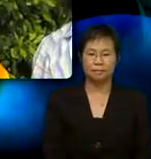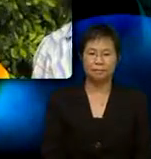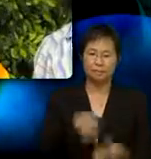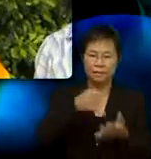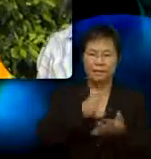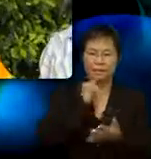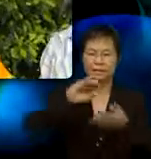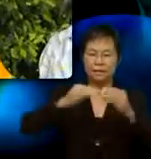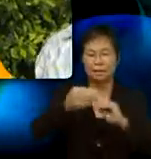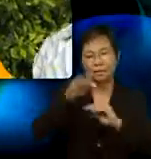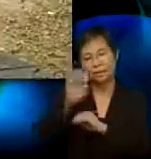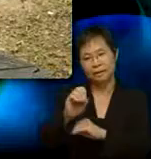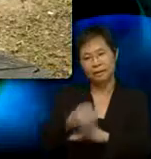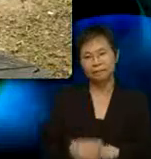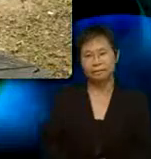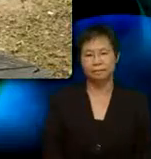It is number 90.